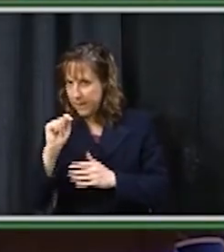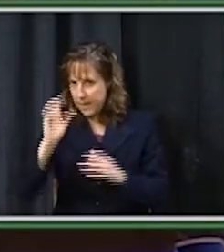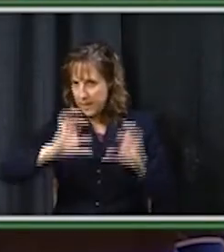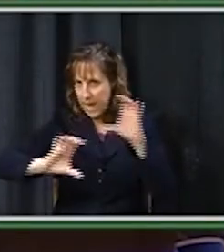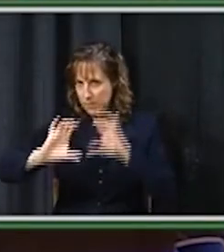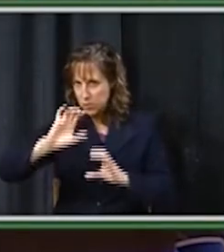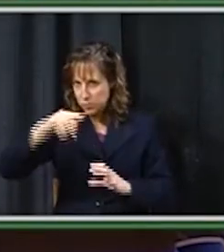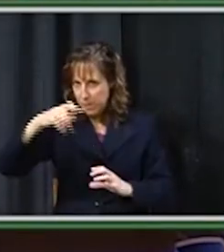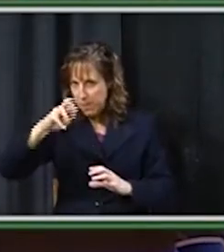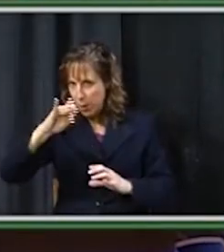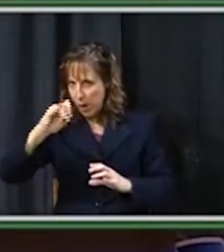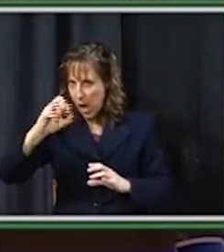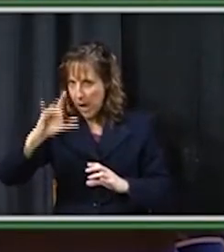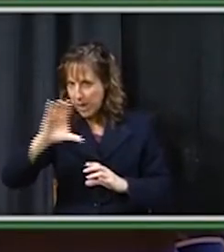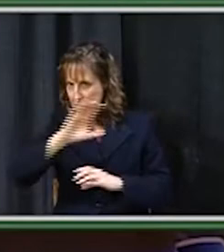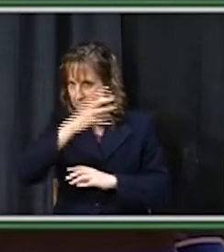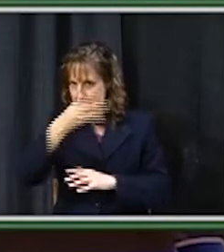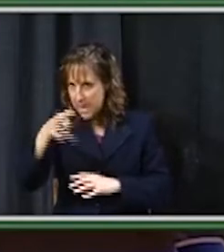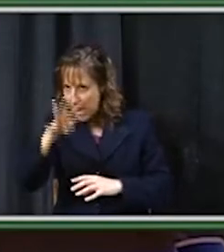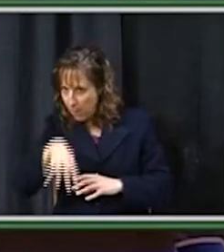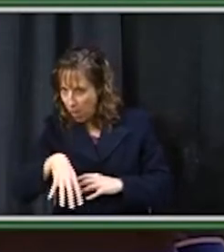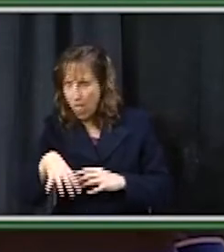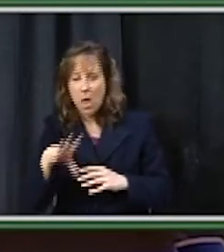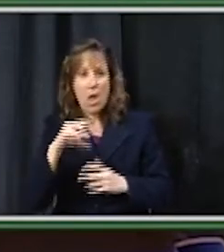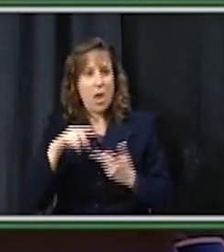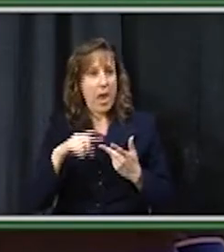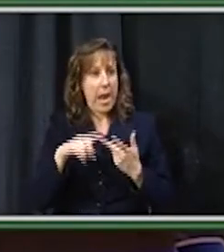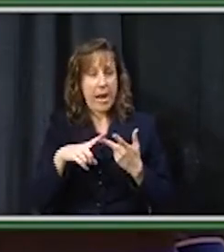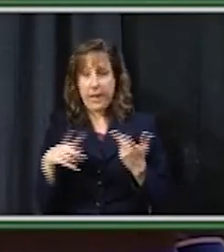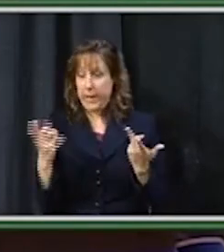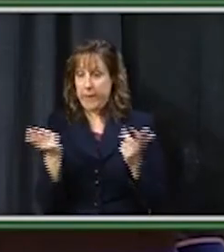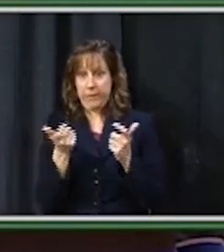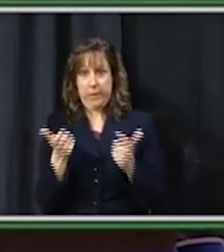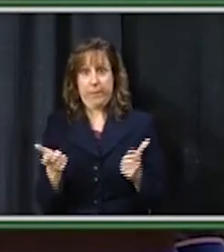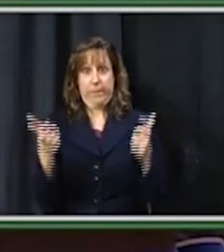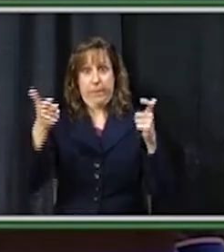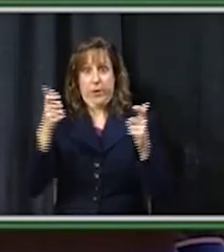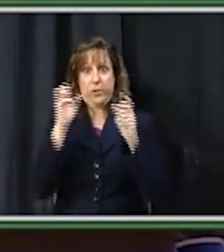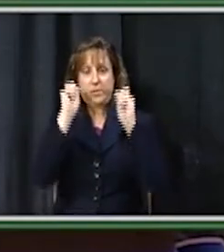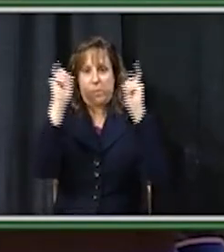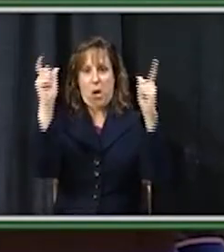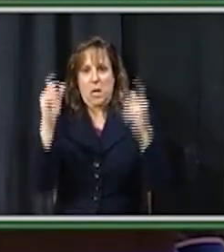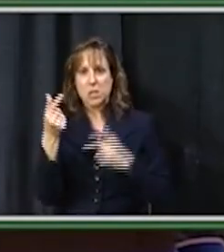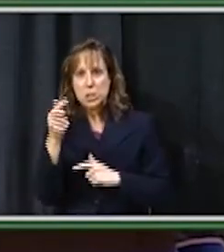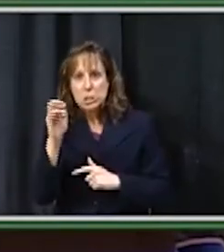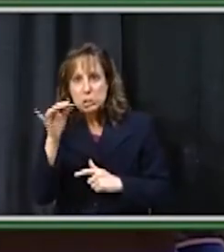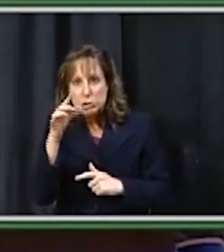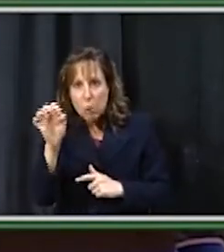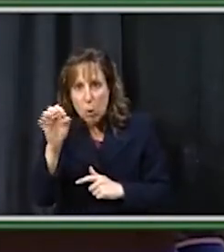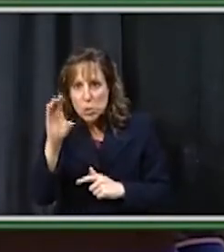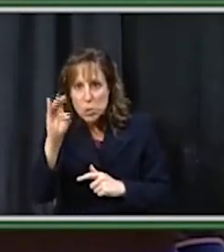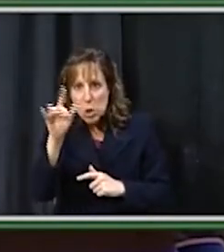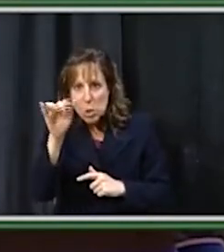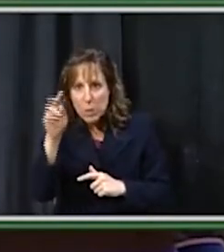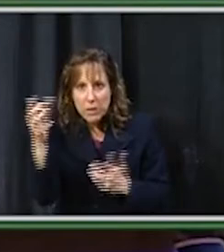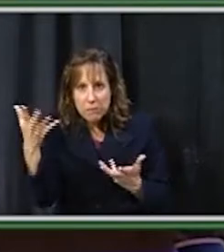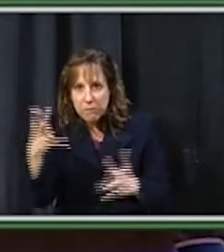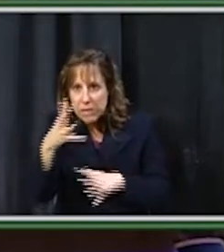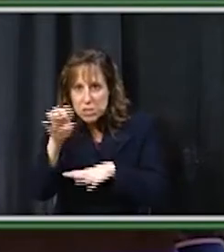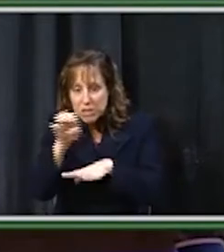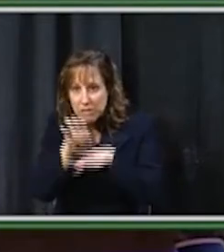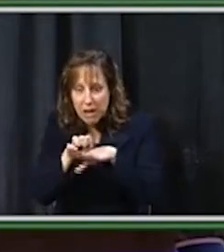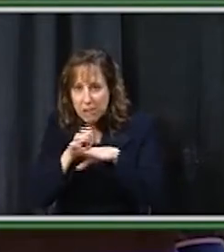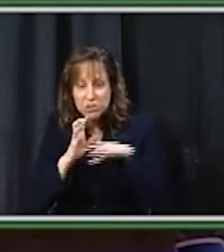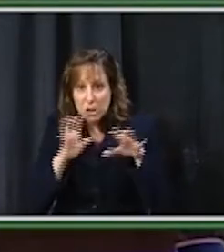and in what was even a bigger surprise to me, at least, George Clooney got engaged.